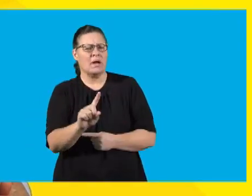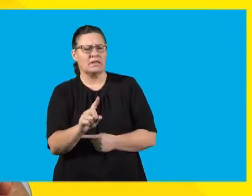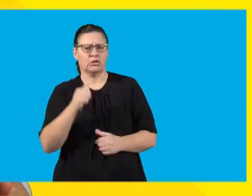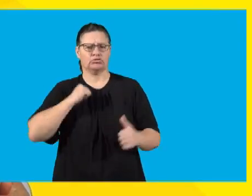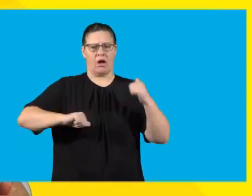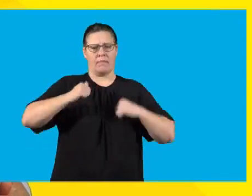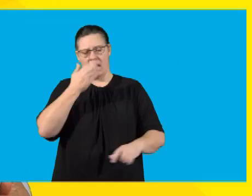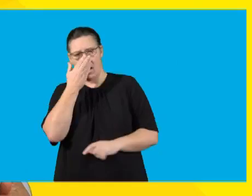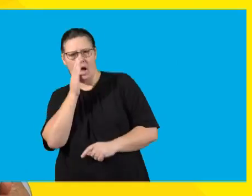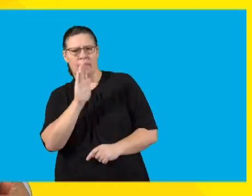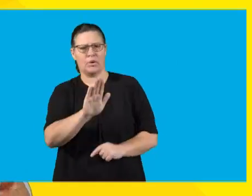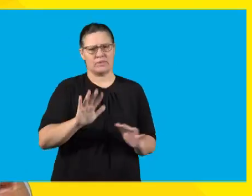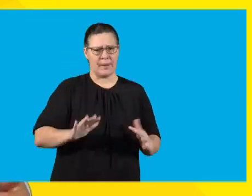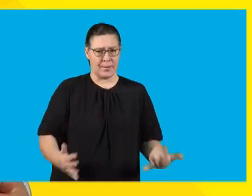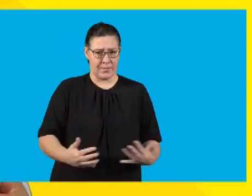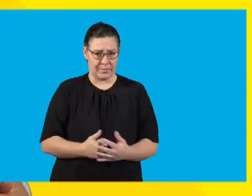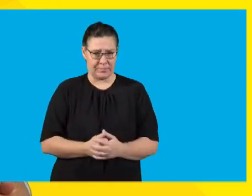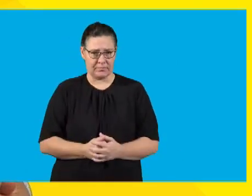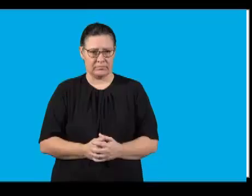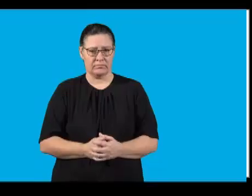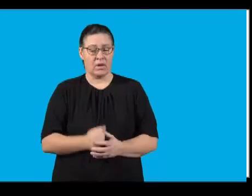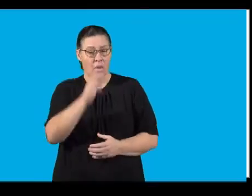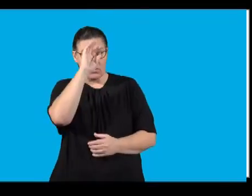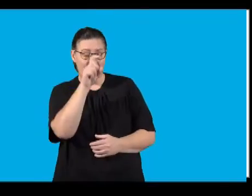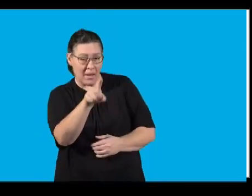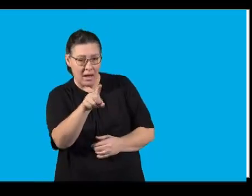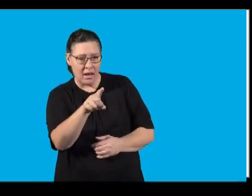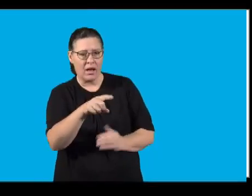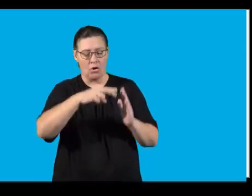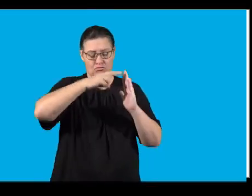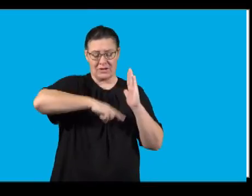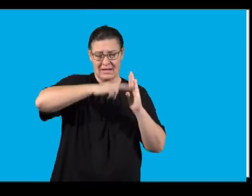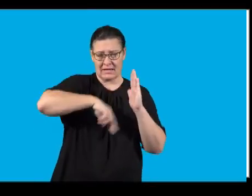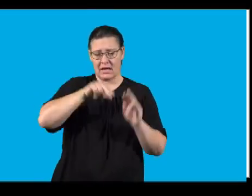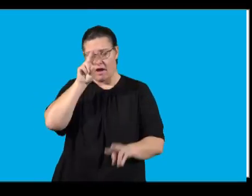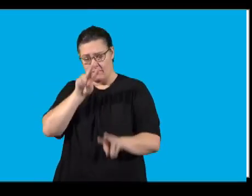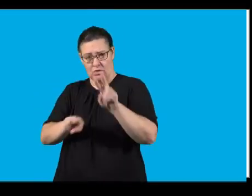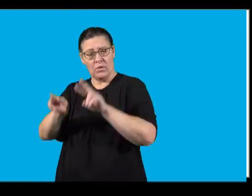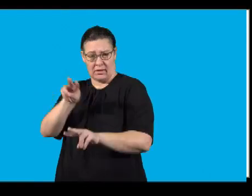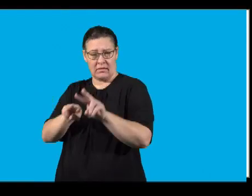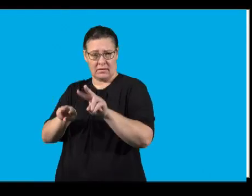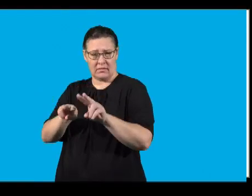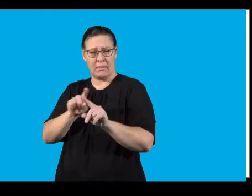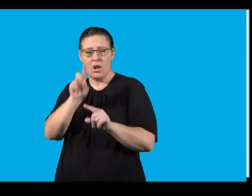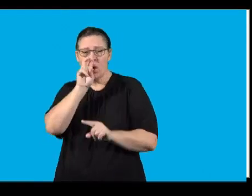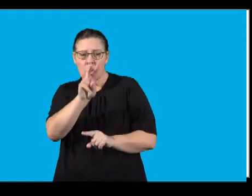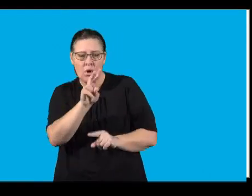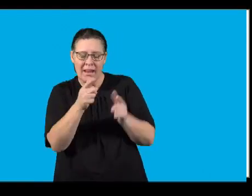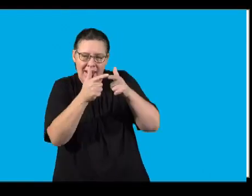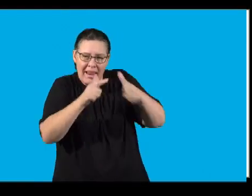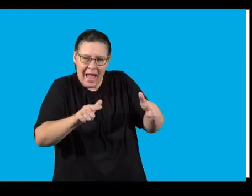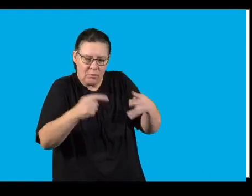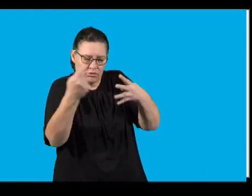approach a drama. So let's dig in. Remember, we're looking at reading and viewing, but specifically looking at